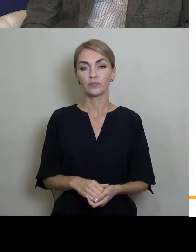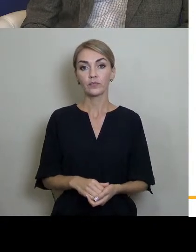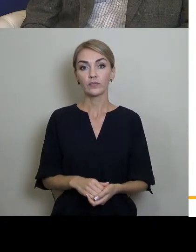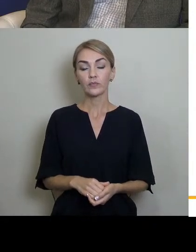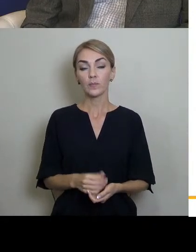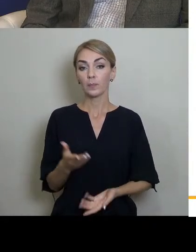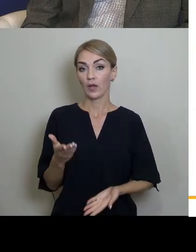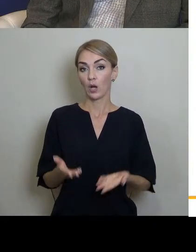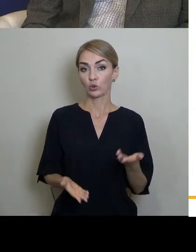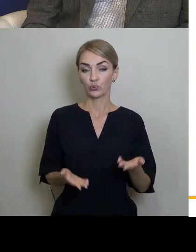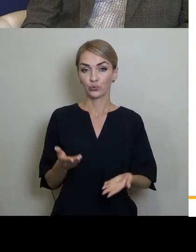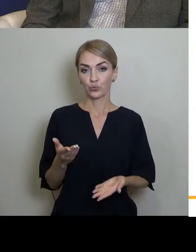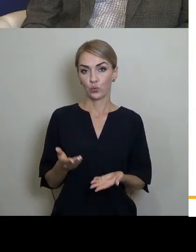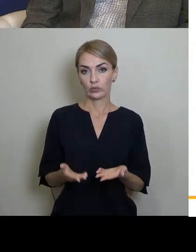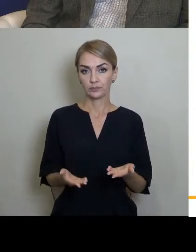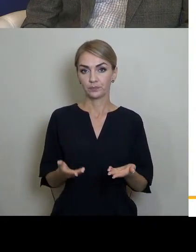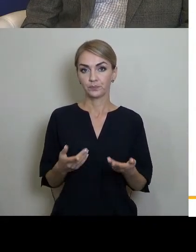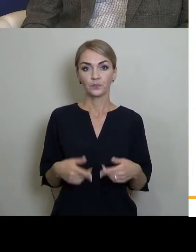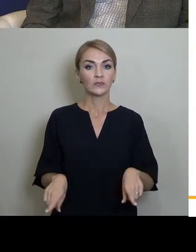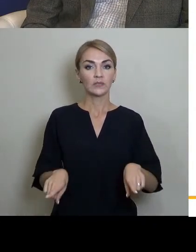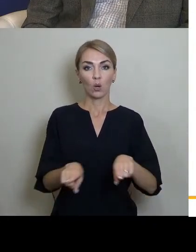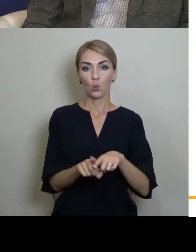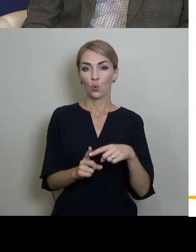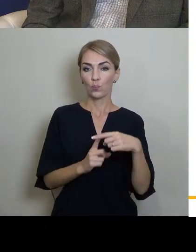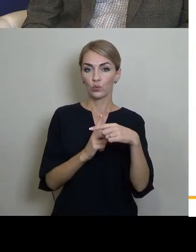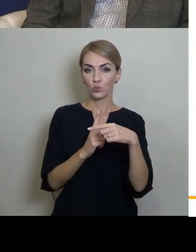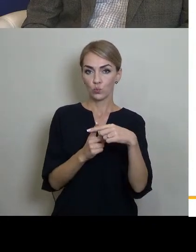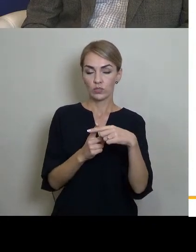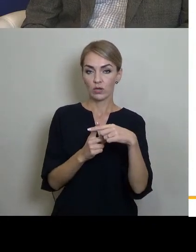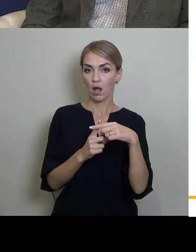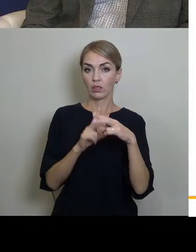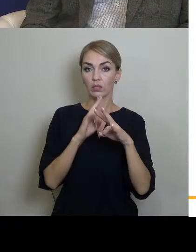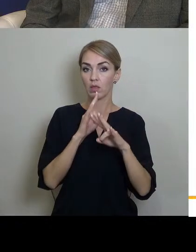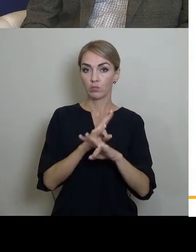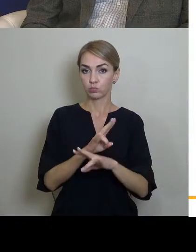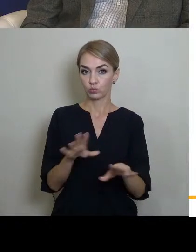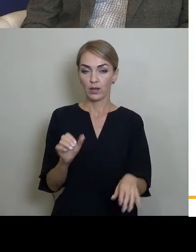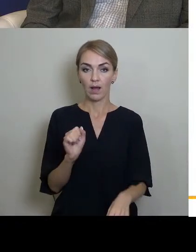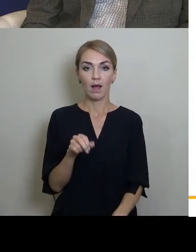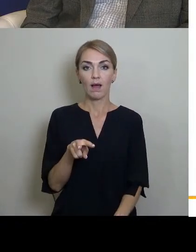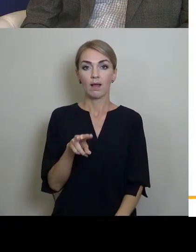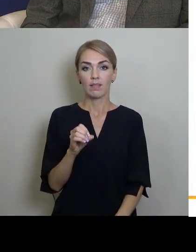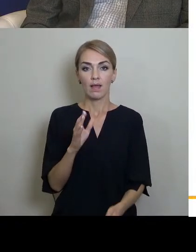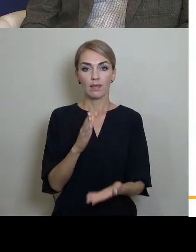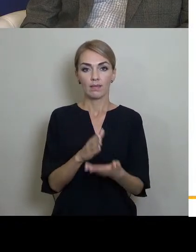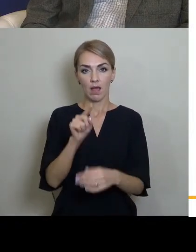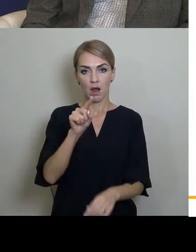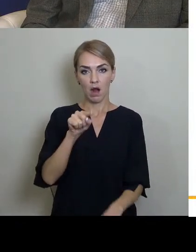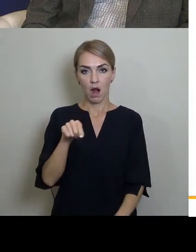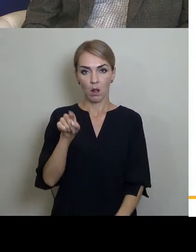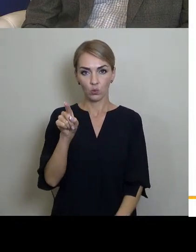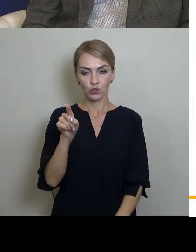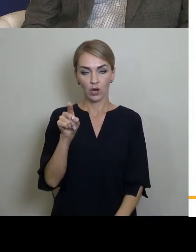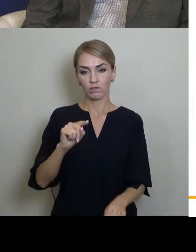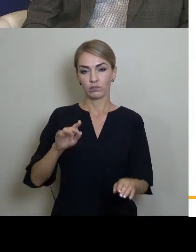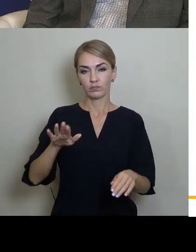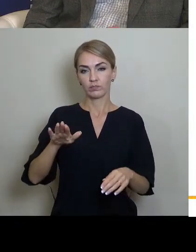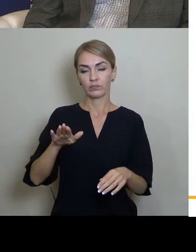the help of which the voter shows or for whom he or she is voting. But if